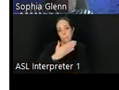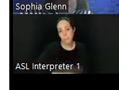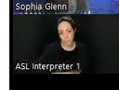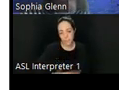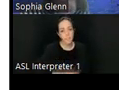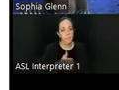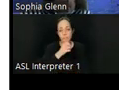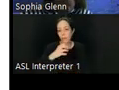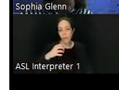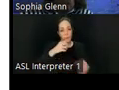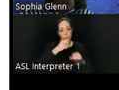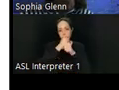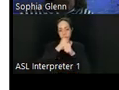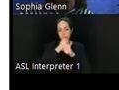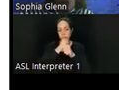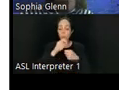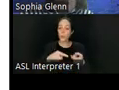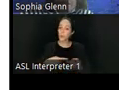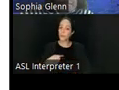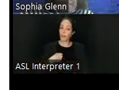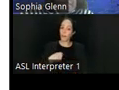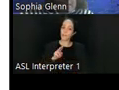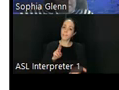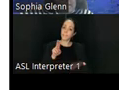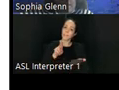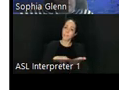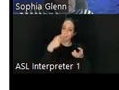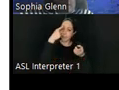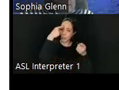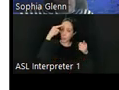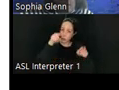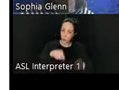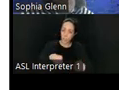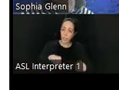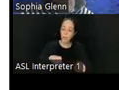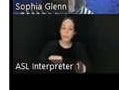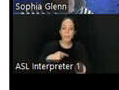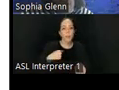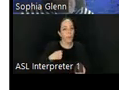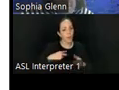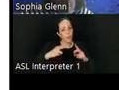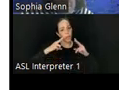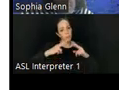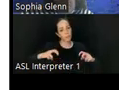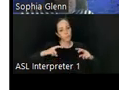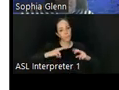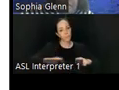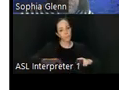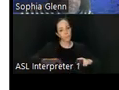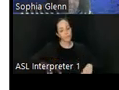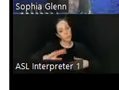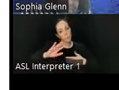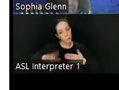or at least when I sign that agreement, you know, if I see anything that looks that I think might be an issue,